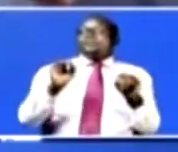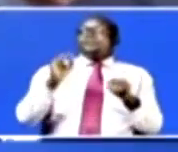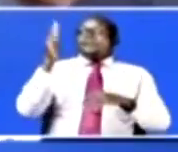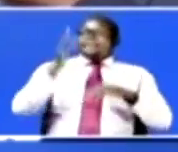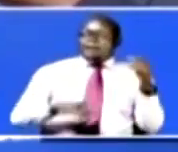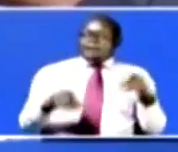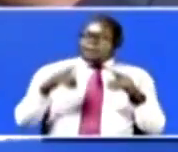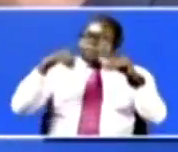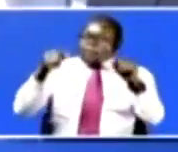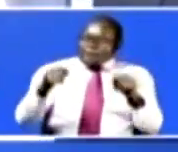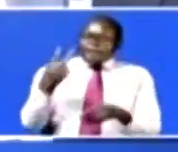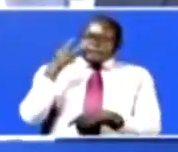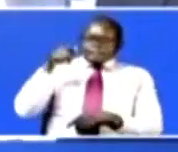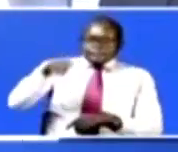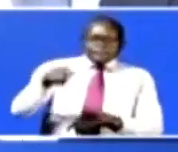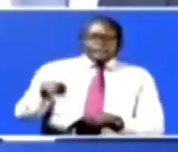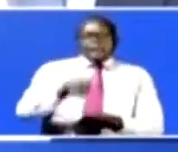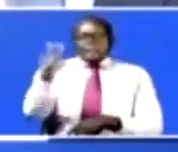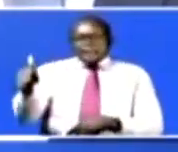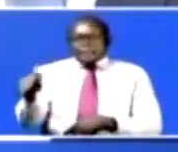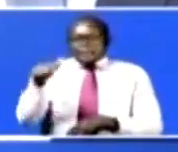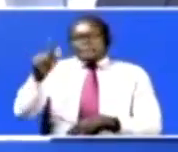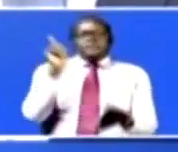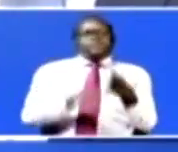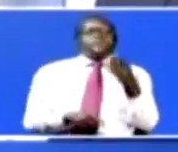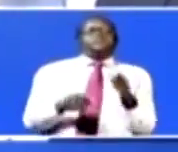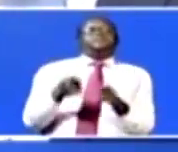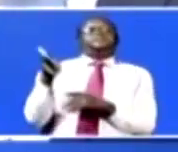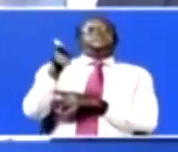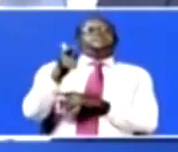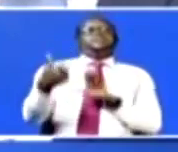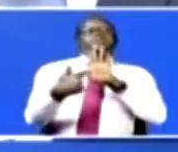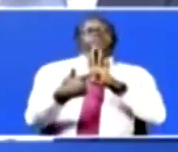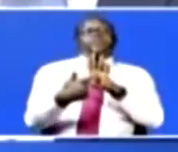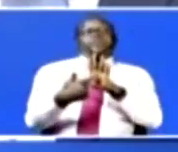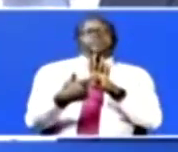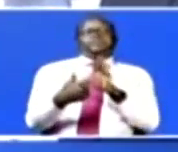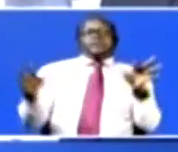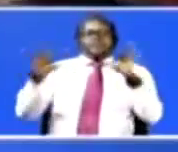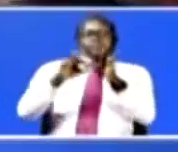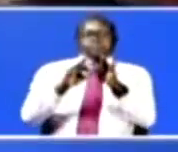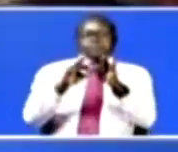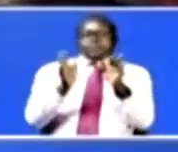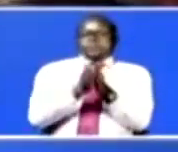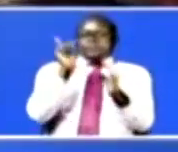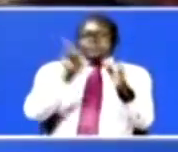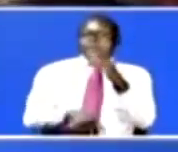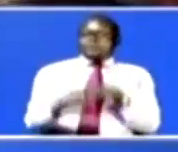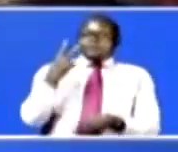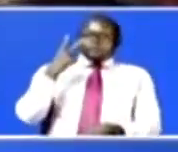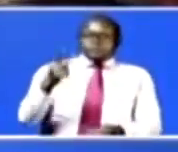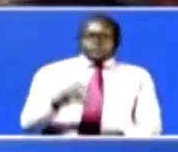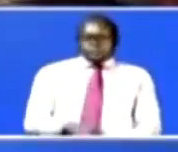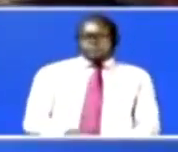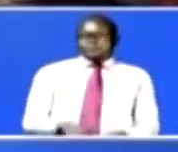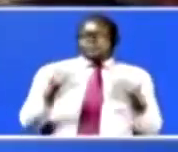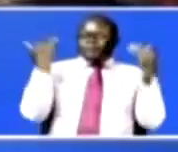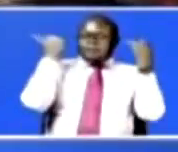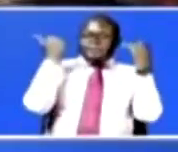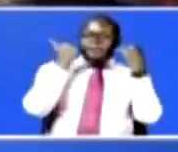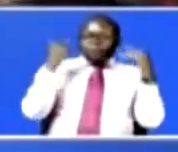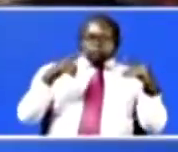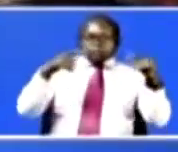to when you telling them, I saw this and I saw the other, and this is what I captured, it corroborates what you saw. The Court of Appeal